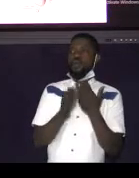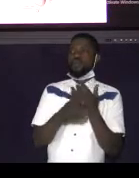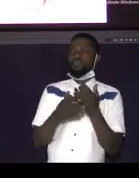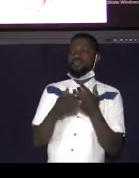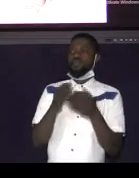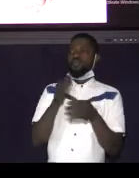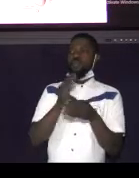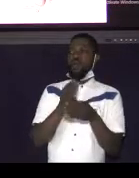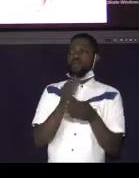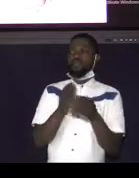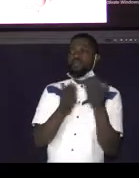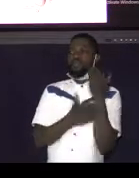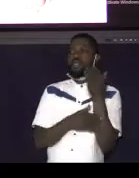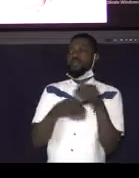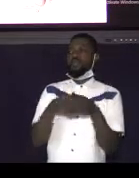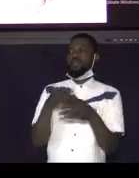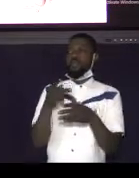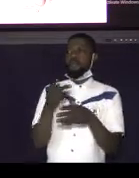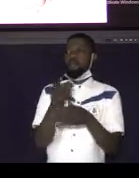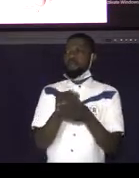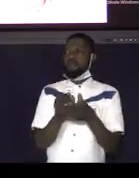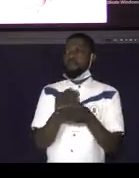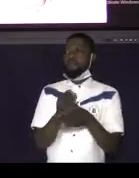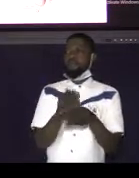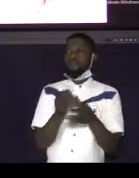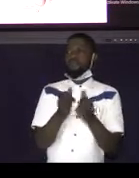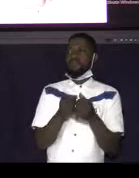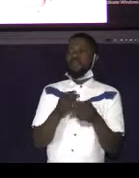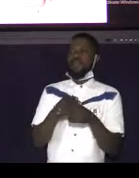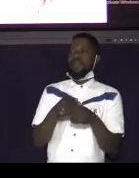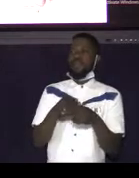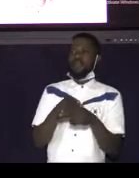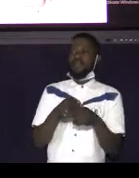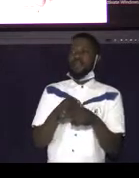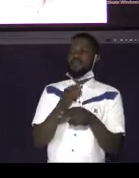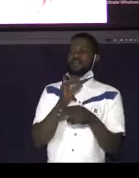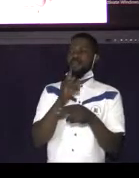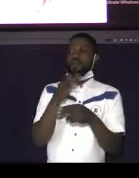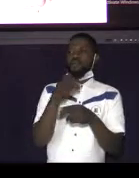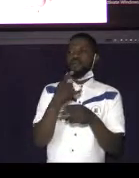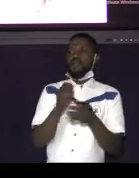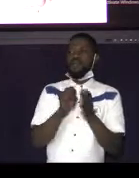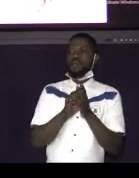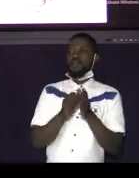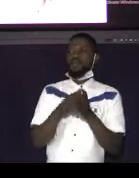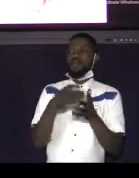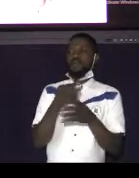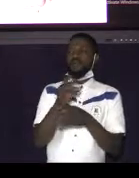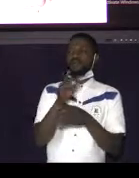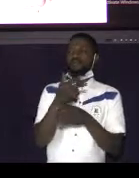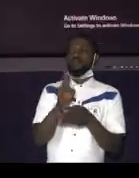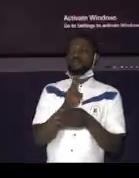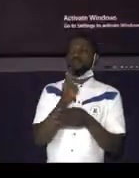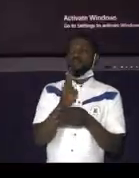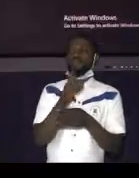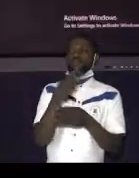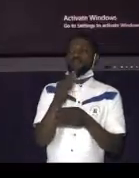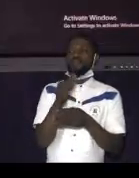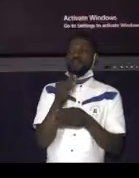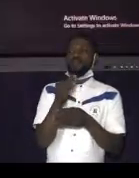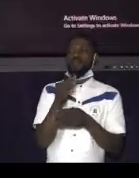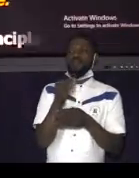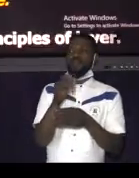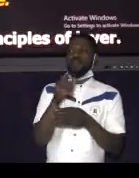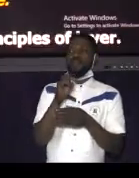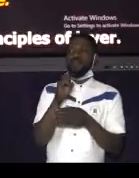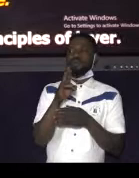a knife. The knife you are using at home is one of the examples of third order level. What are the